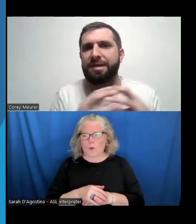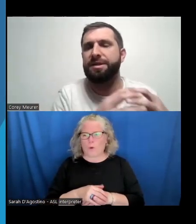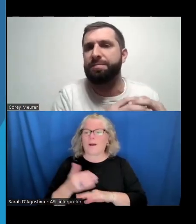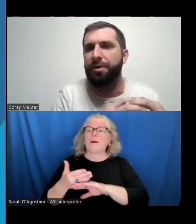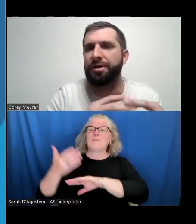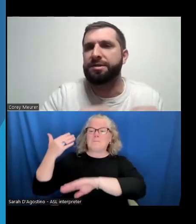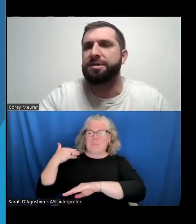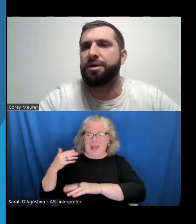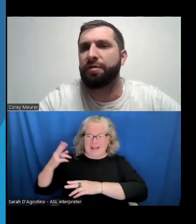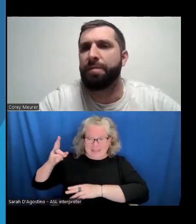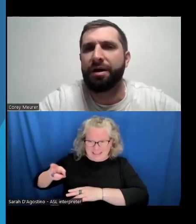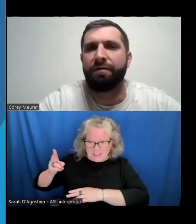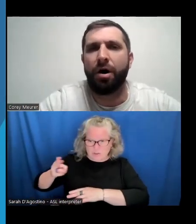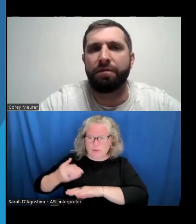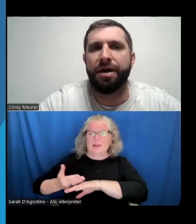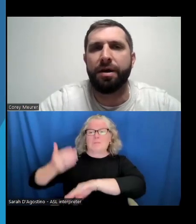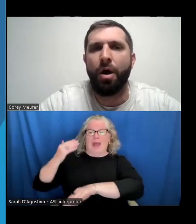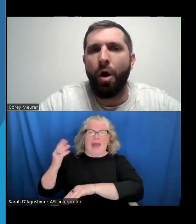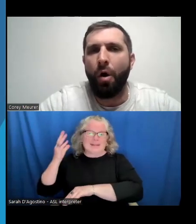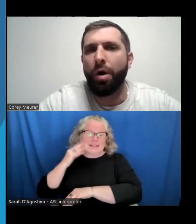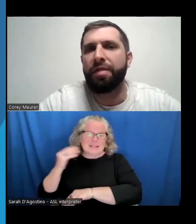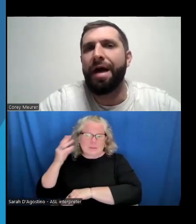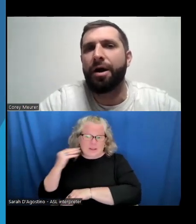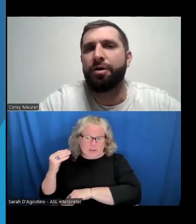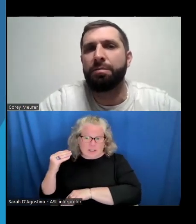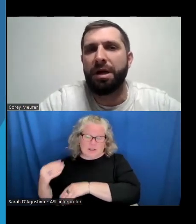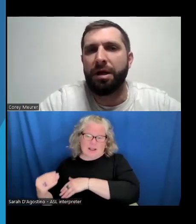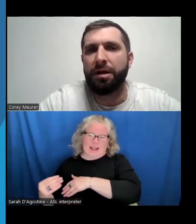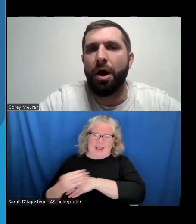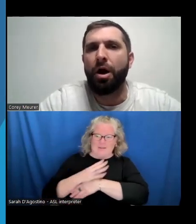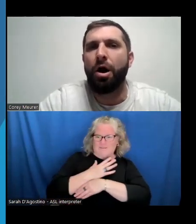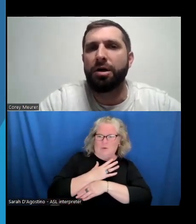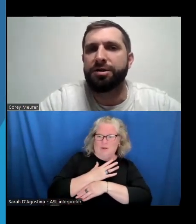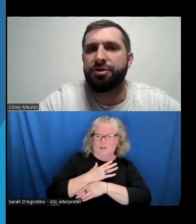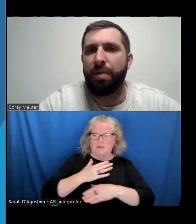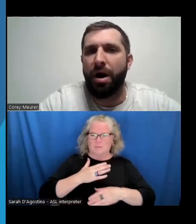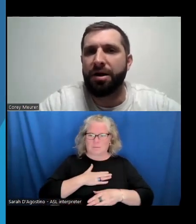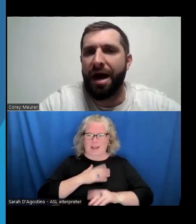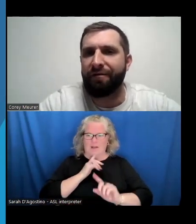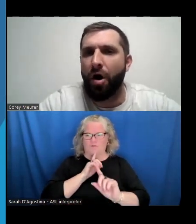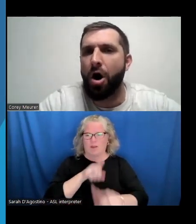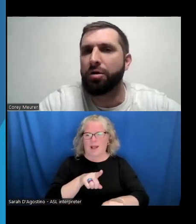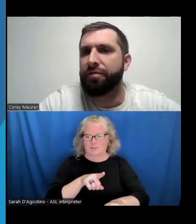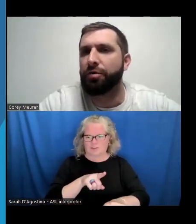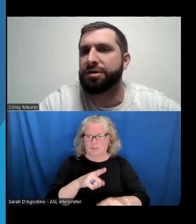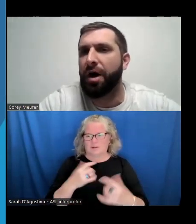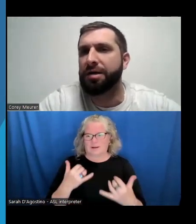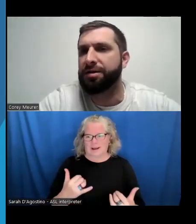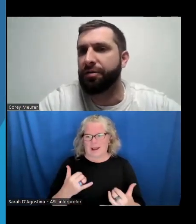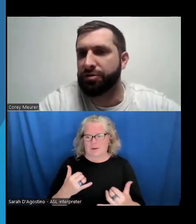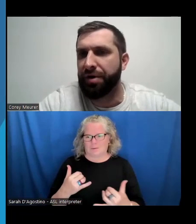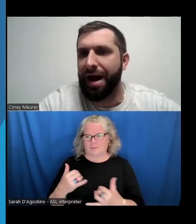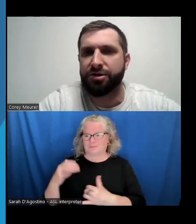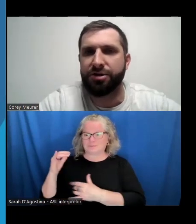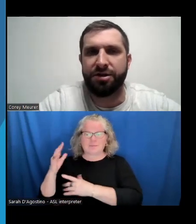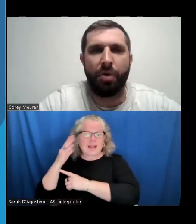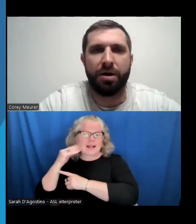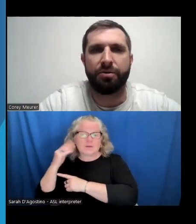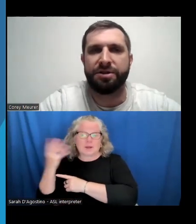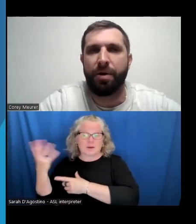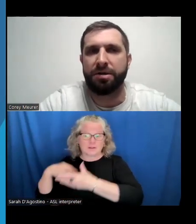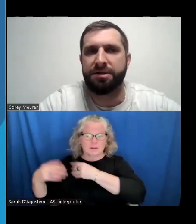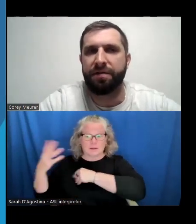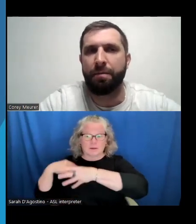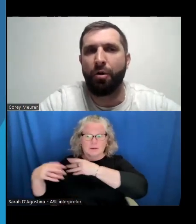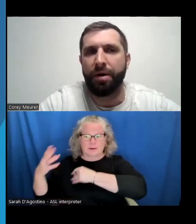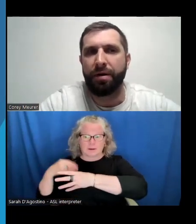history or past experiences that you've been involved in, what that could mean causes your body to have all of those thoughts and those reactions and